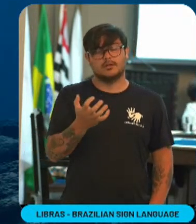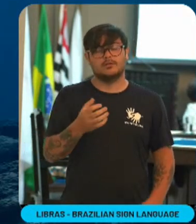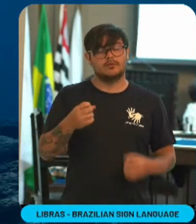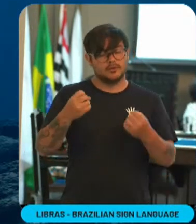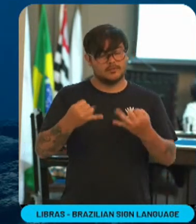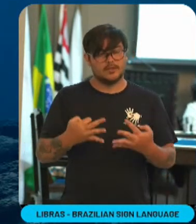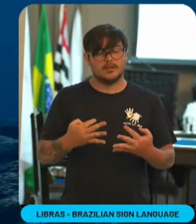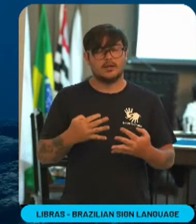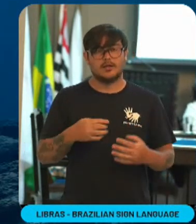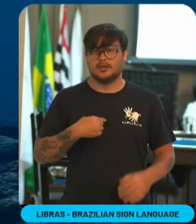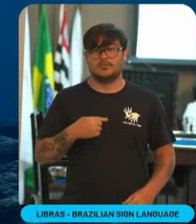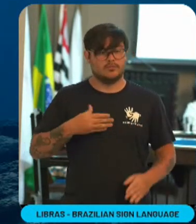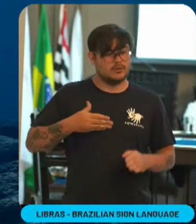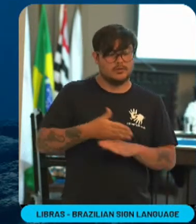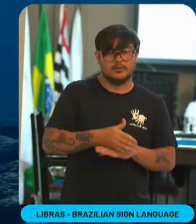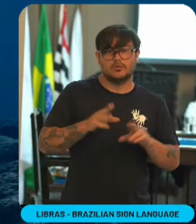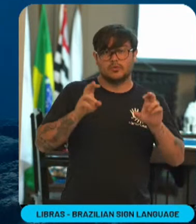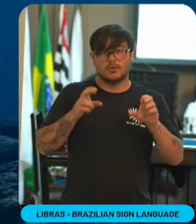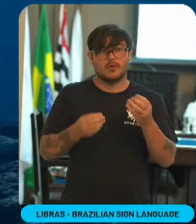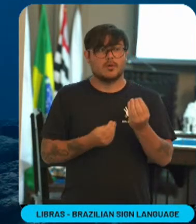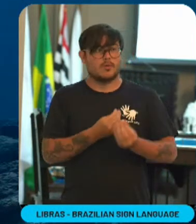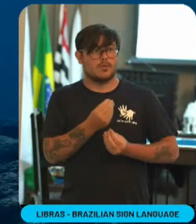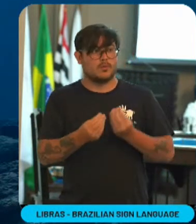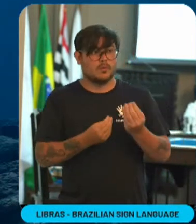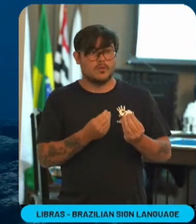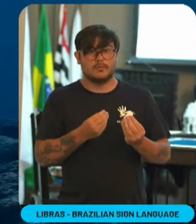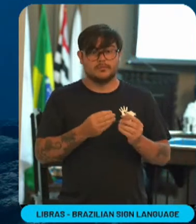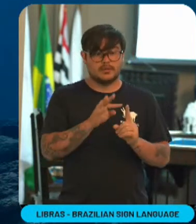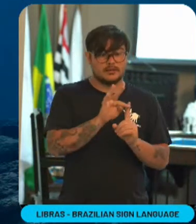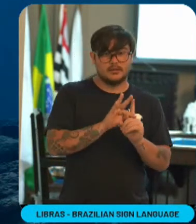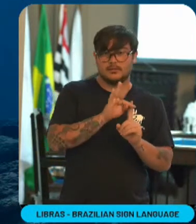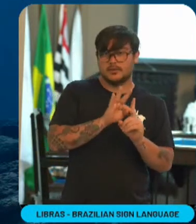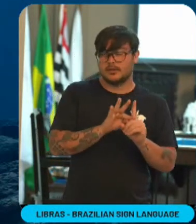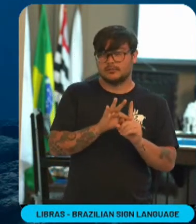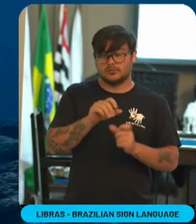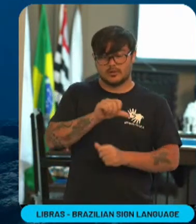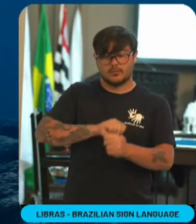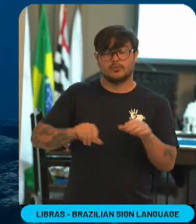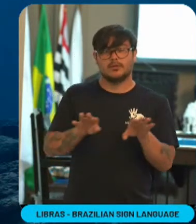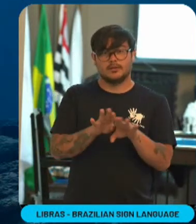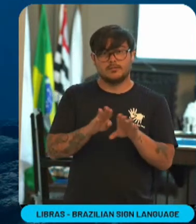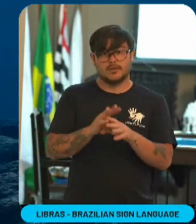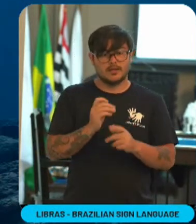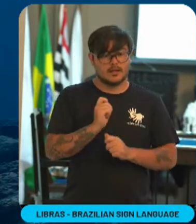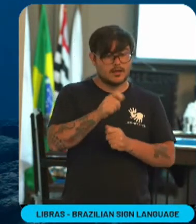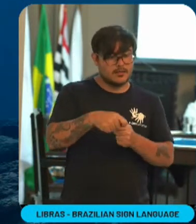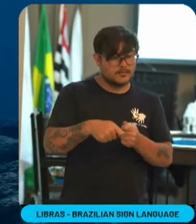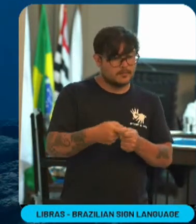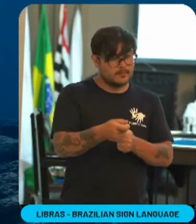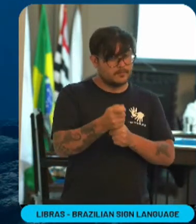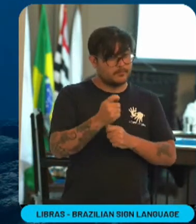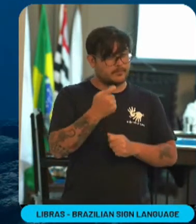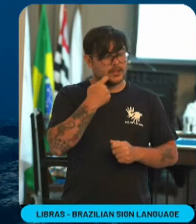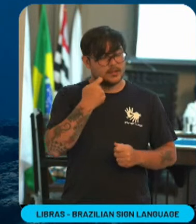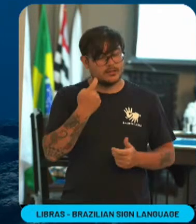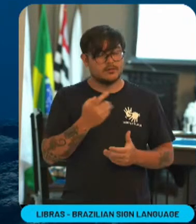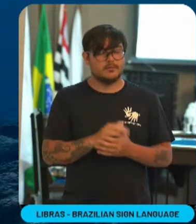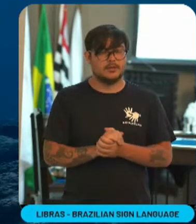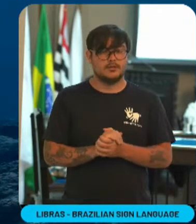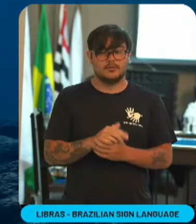Atlantic Ocean. And I'm not even getting into the issue on how this will have an influence in